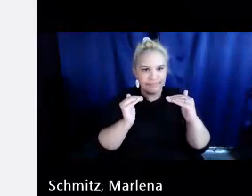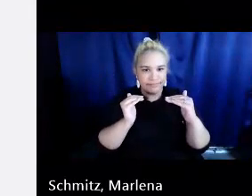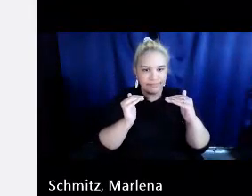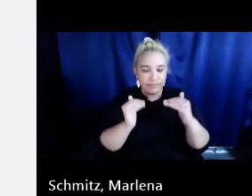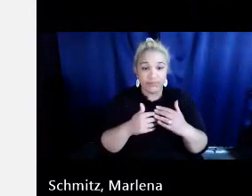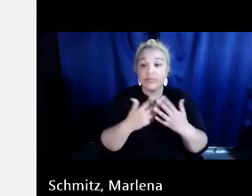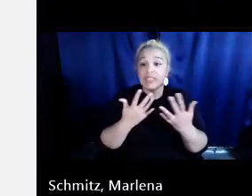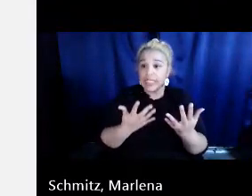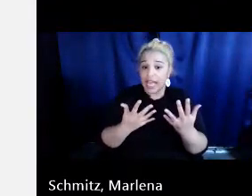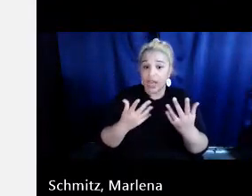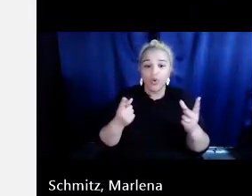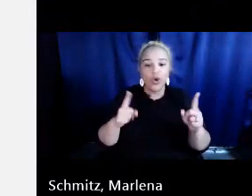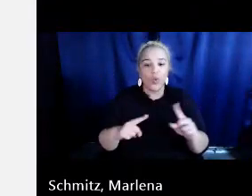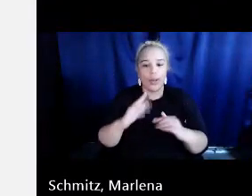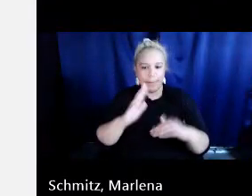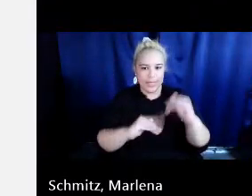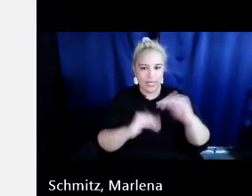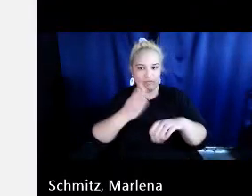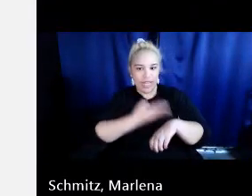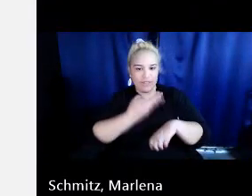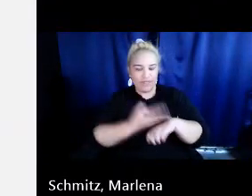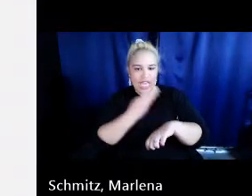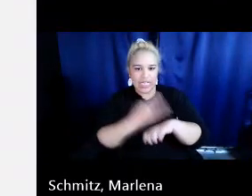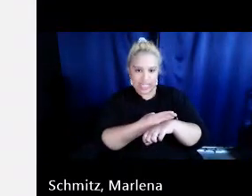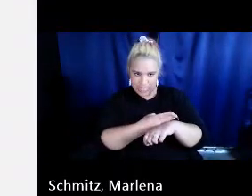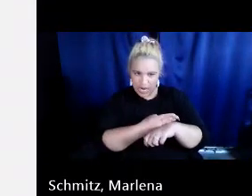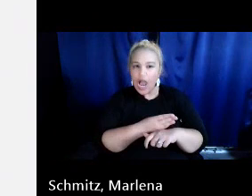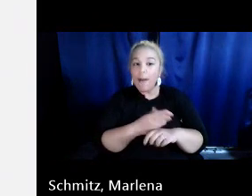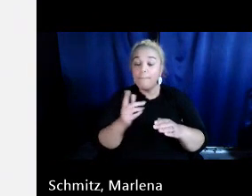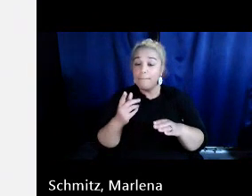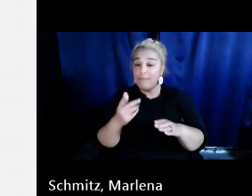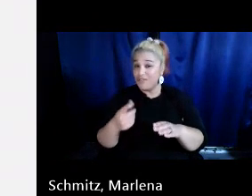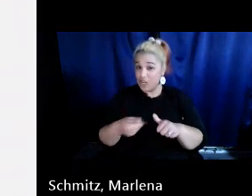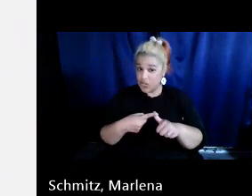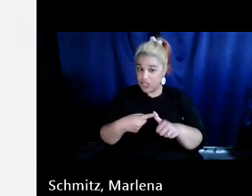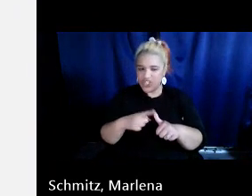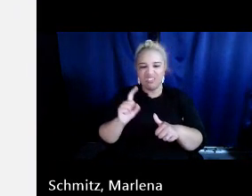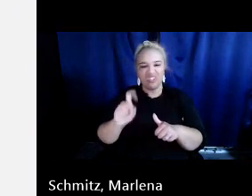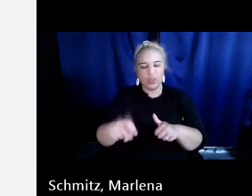incorporating sensory-friendly aspects to make the environment more inclusive.